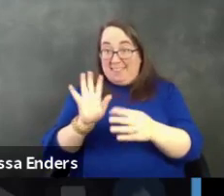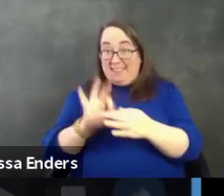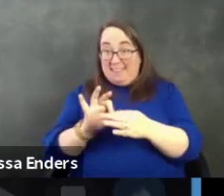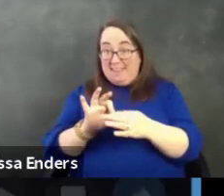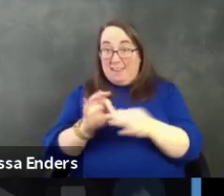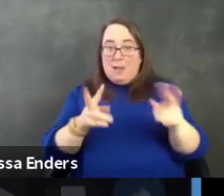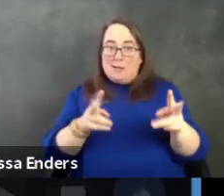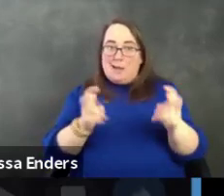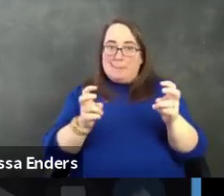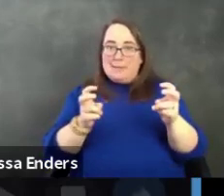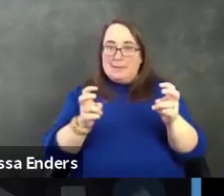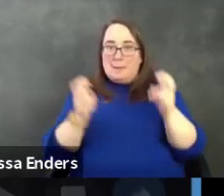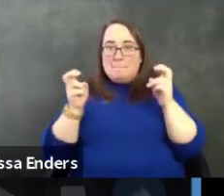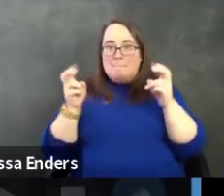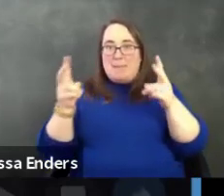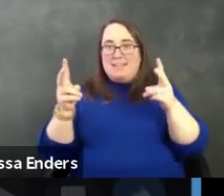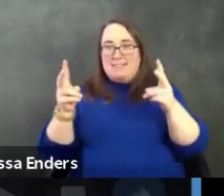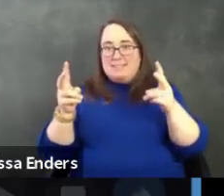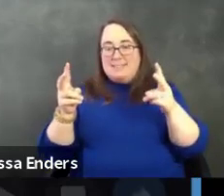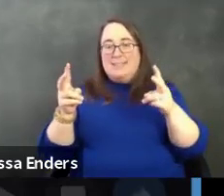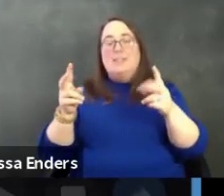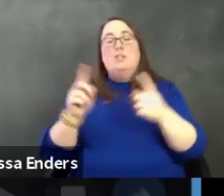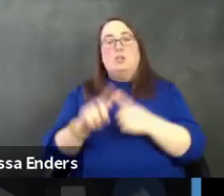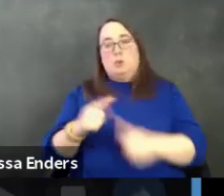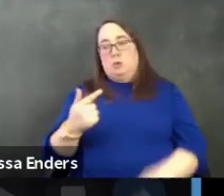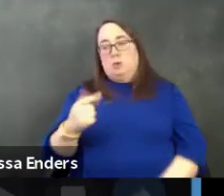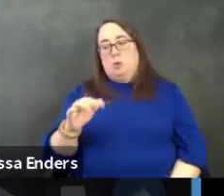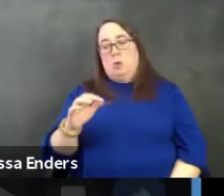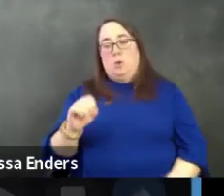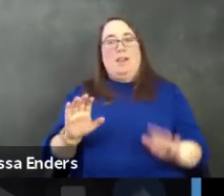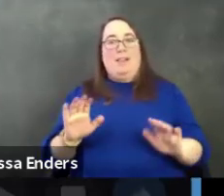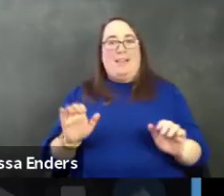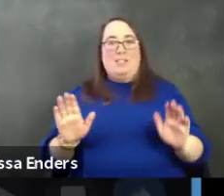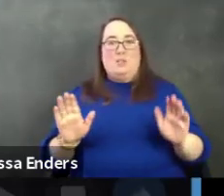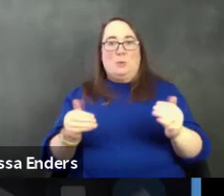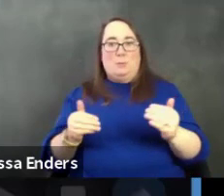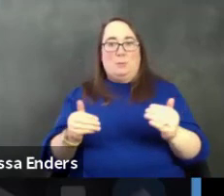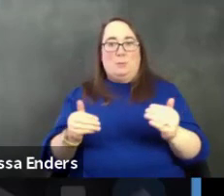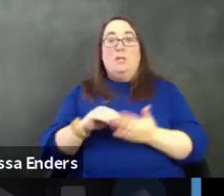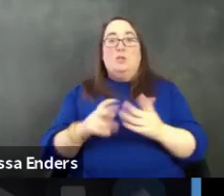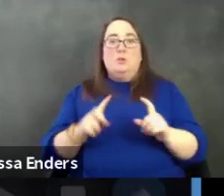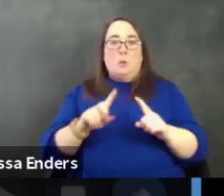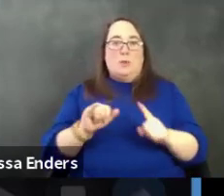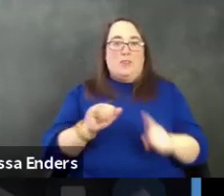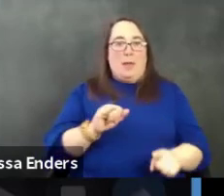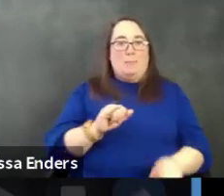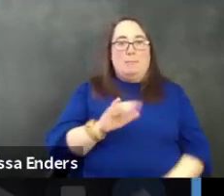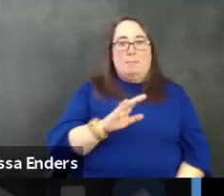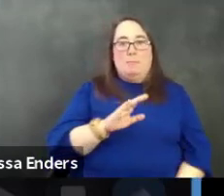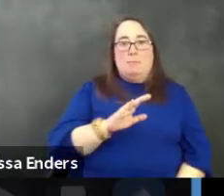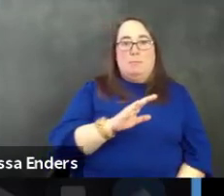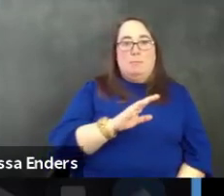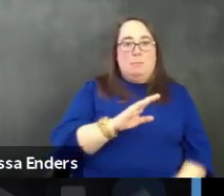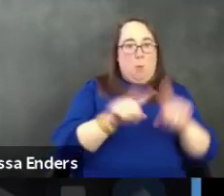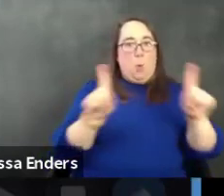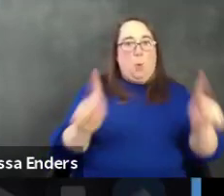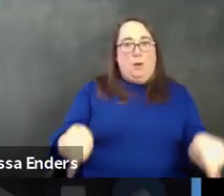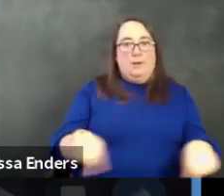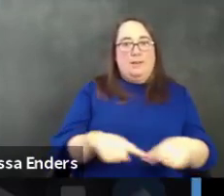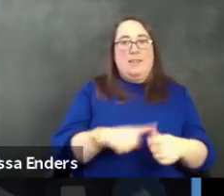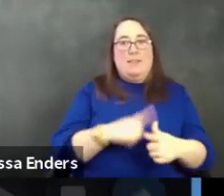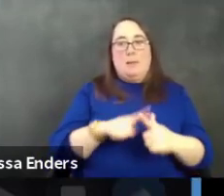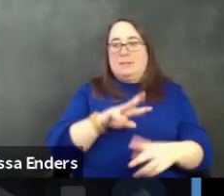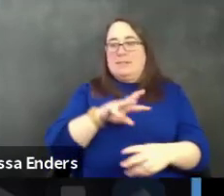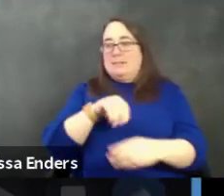and I can paste that link inside of Google Classroom so students go to this board and participate in this board, okay?